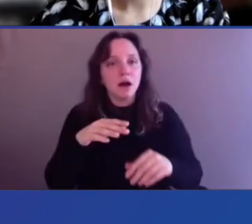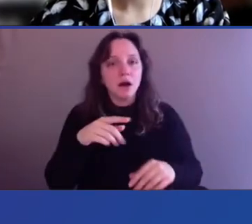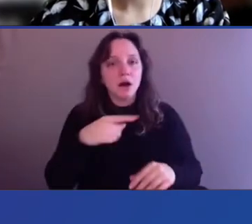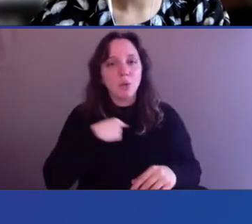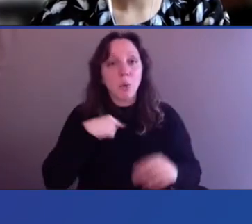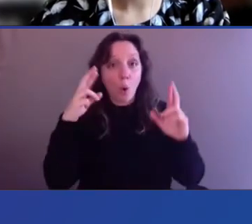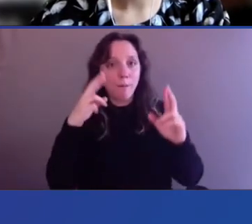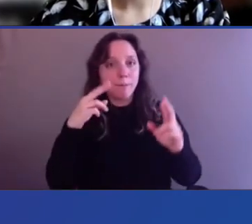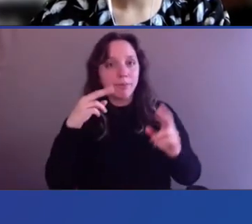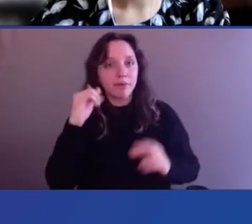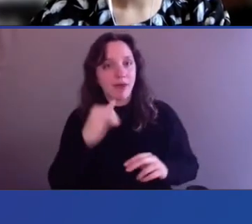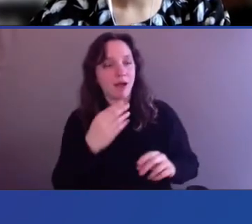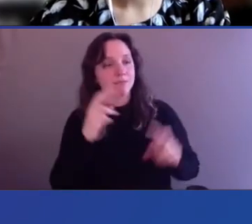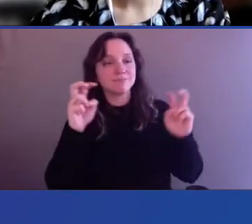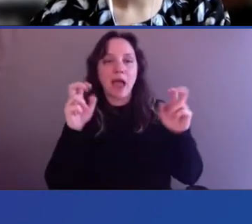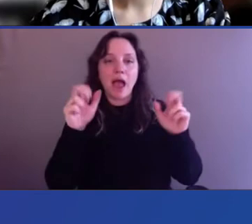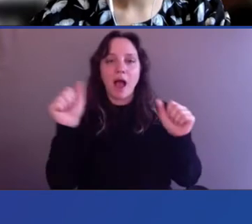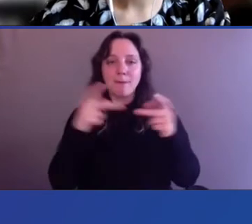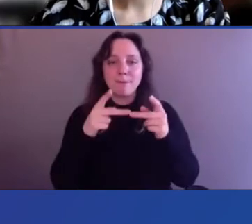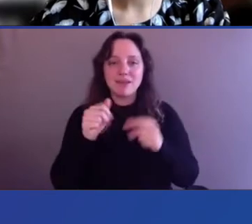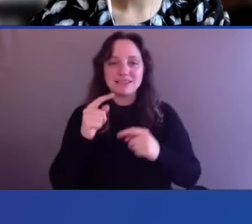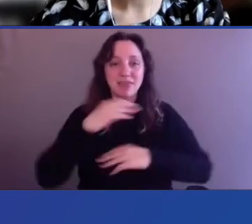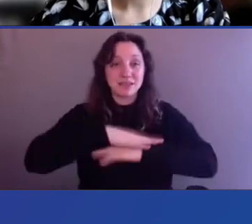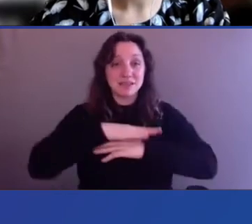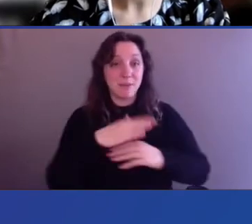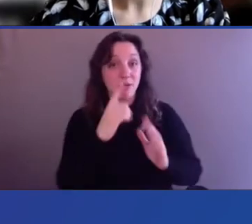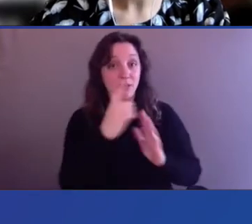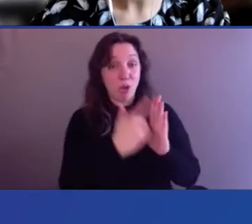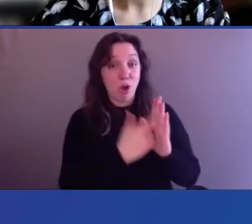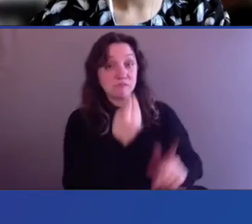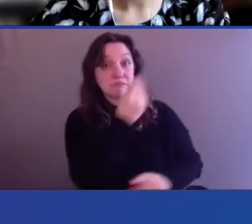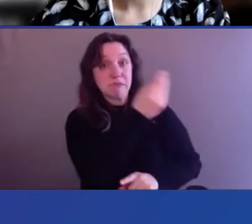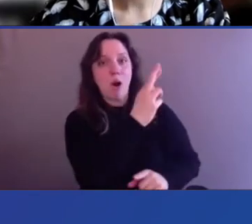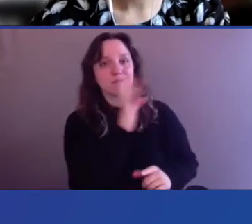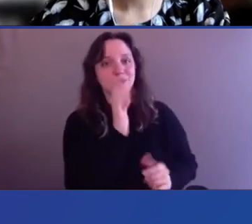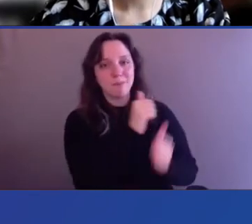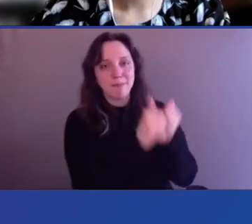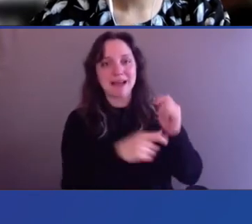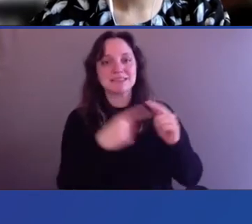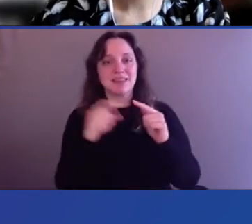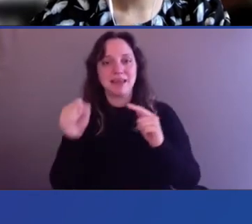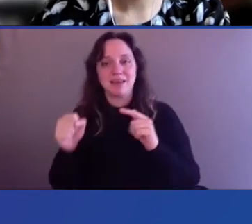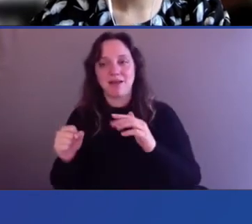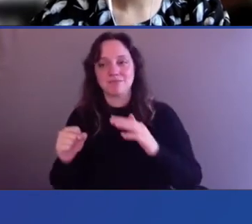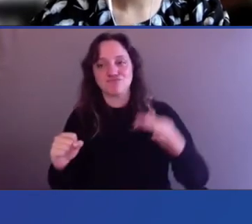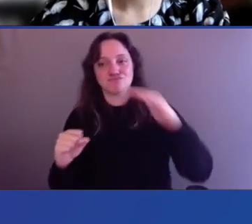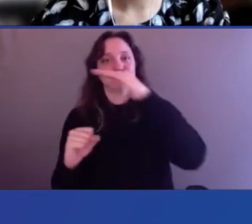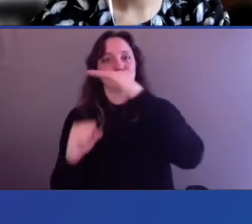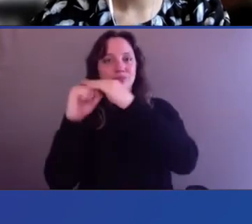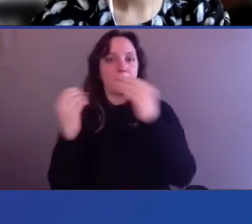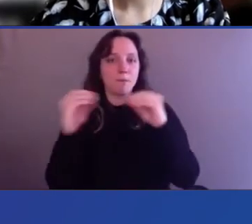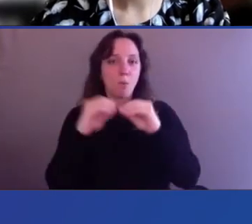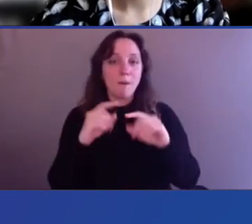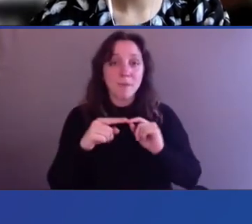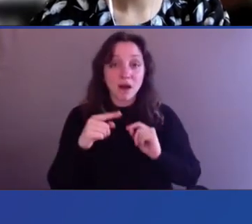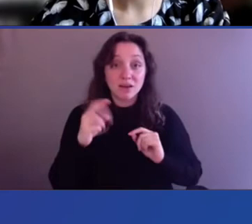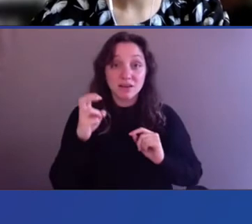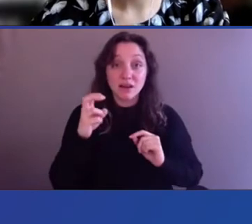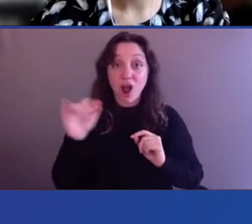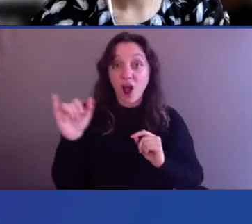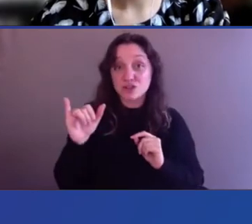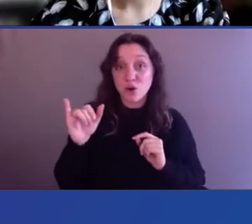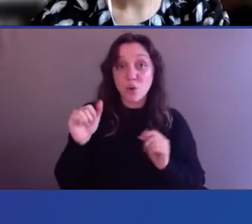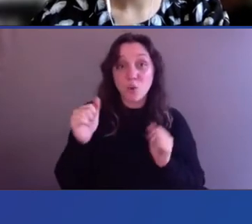with funders, one of the words to use is education. And you are allowed to do that. You are allowed